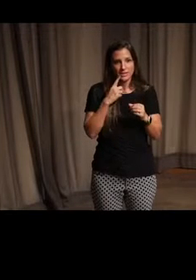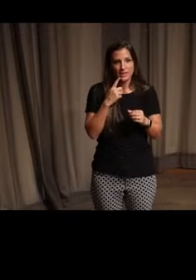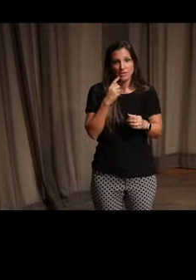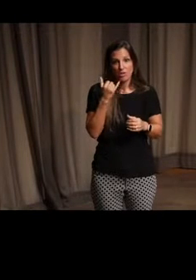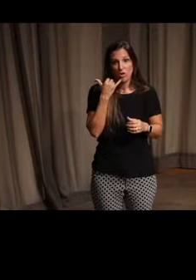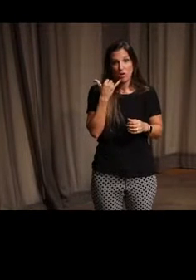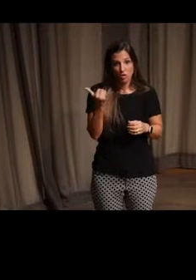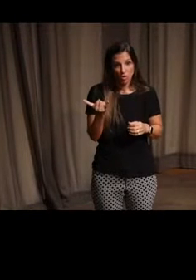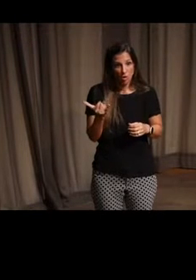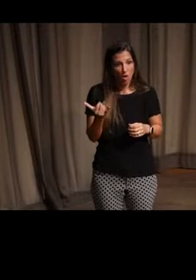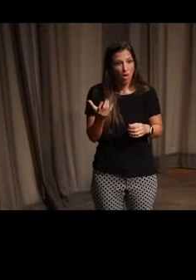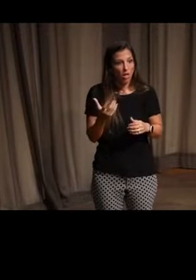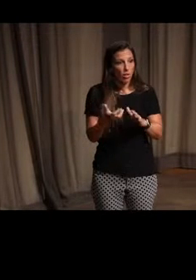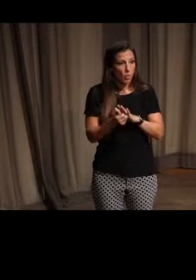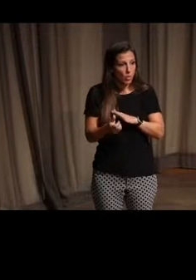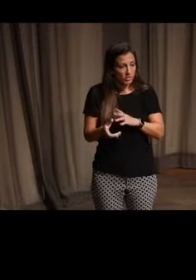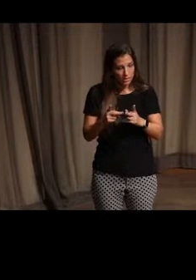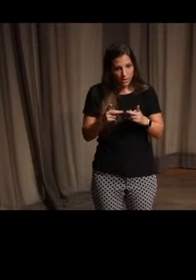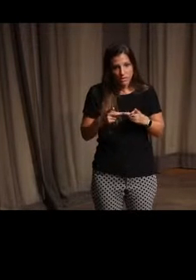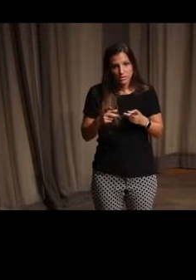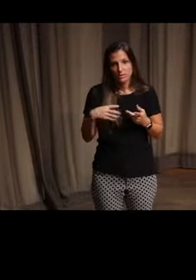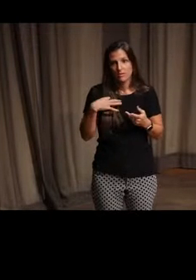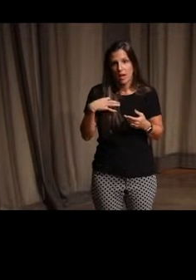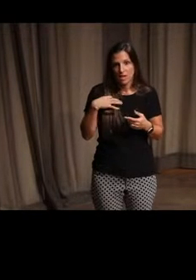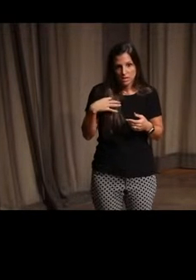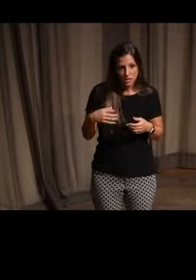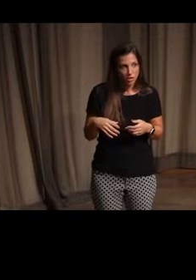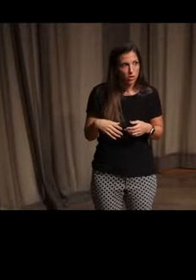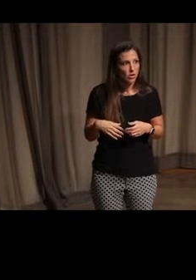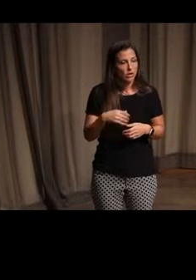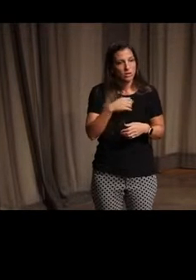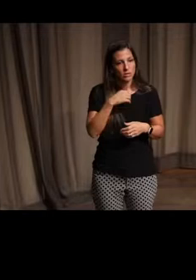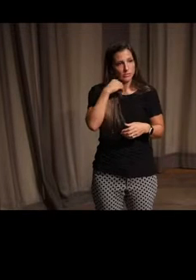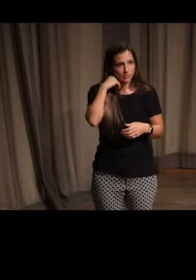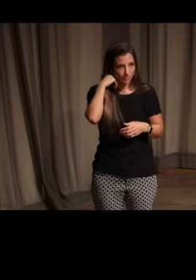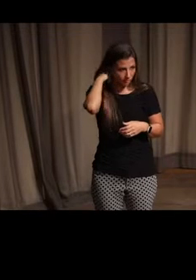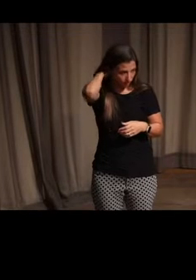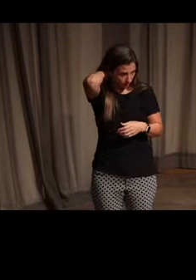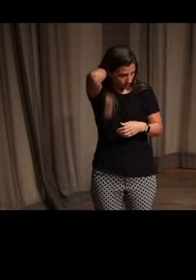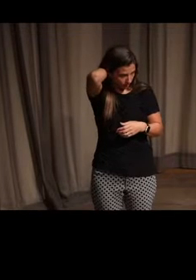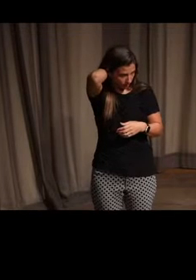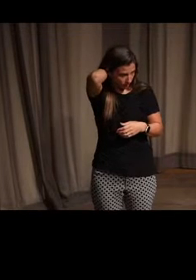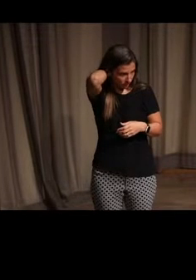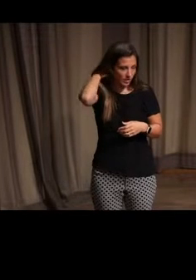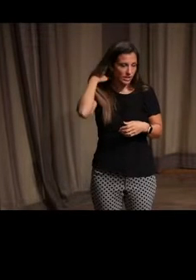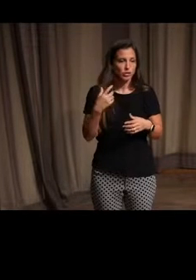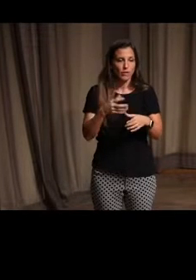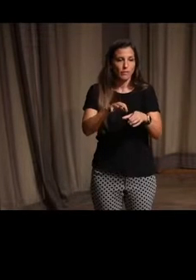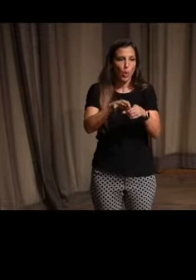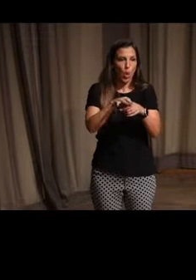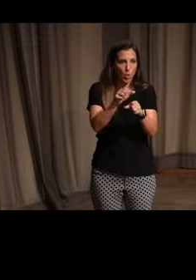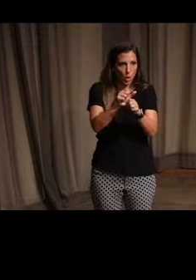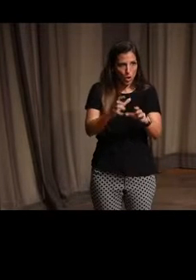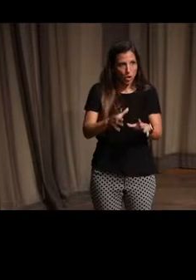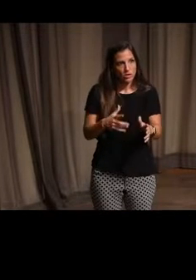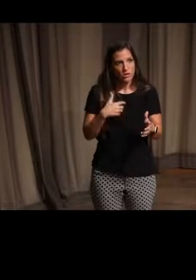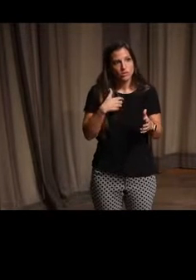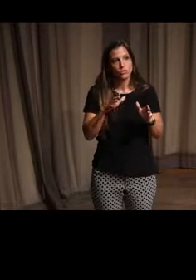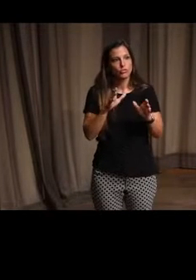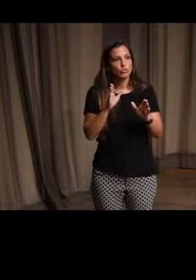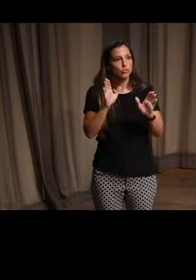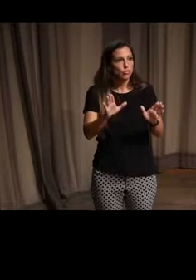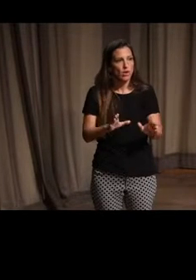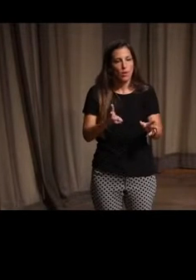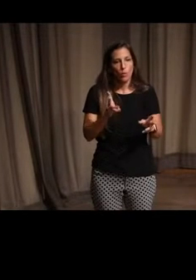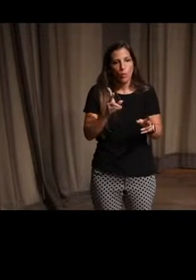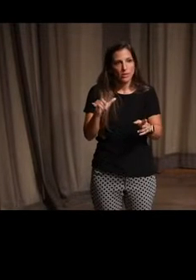abortion funds, volunteer, you know, register as a poll worker, all these things that are great ways to show up right now.